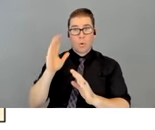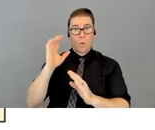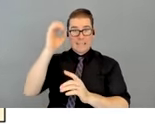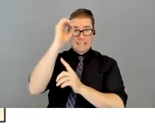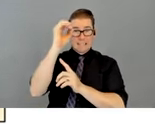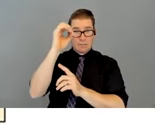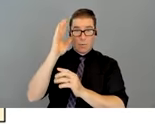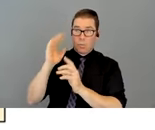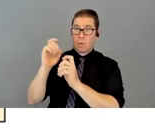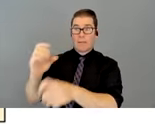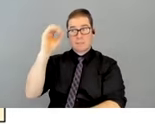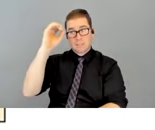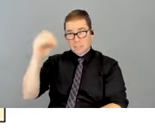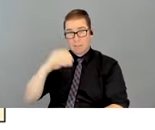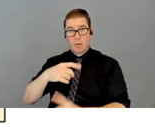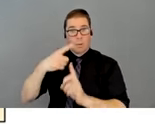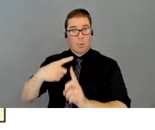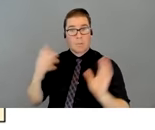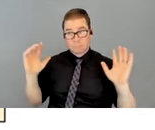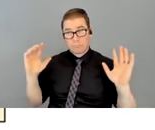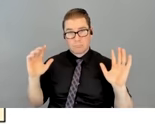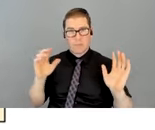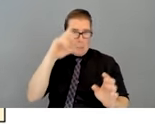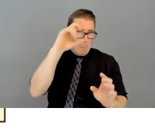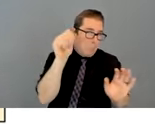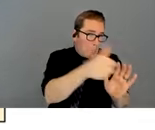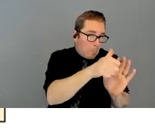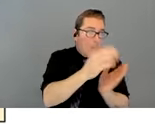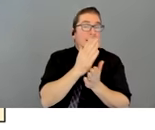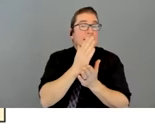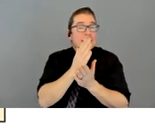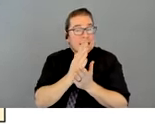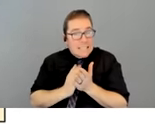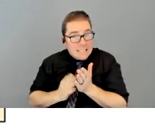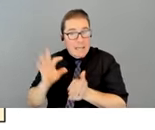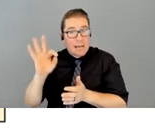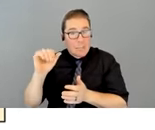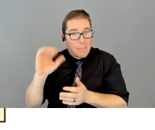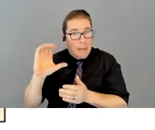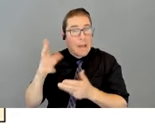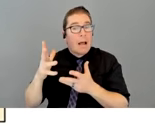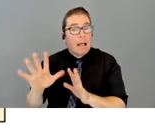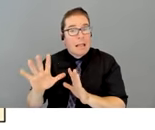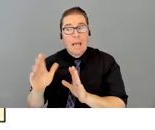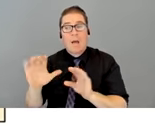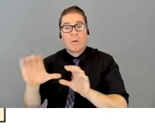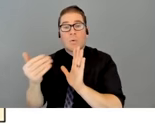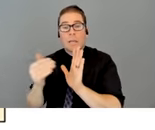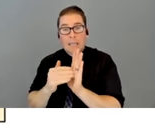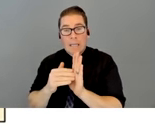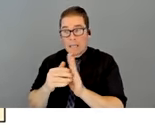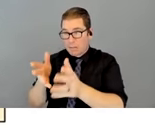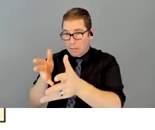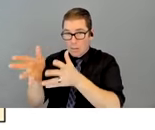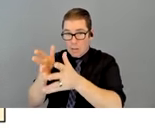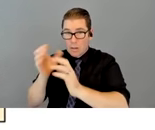up to you. Some faculty have allowed students to redo an assignment after having the conversation and